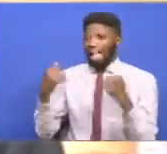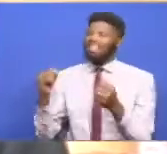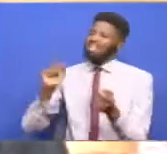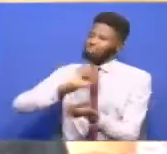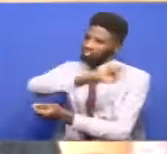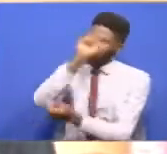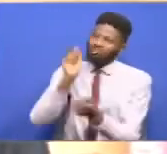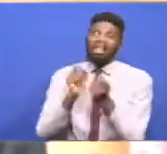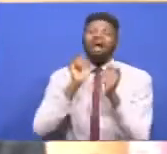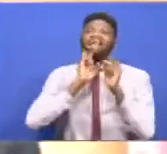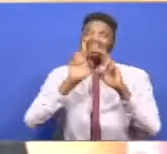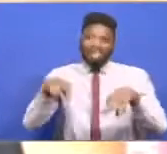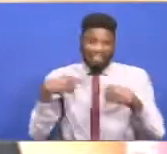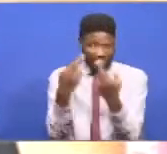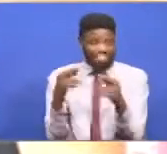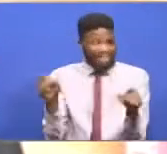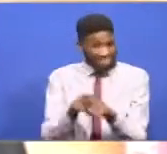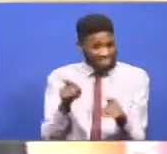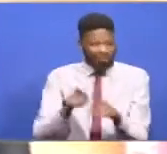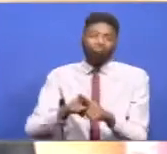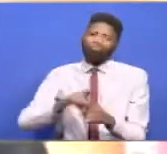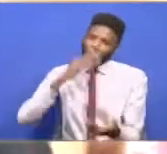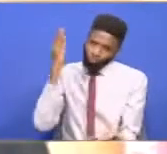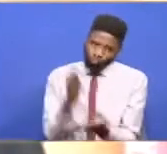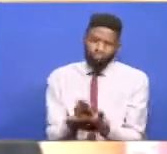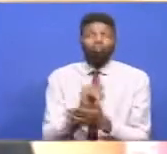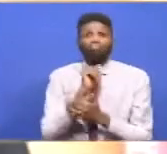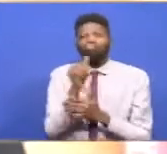results, are results that are factual, and not